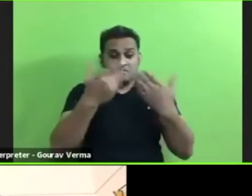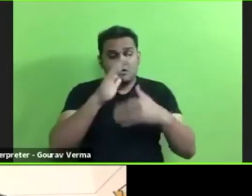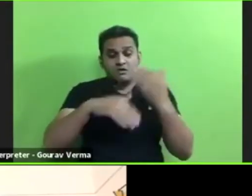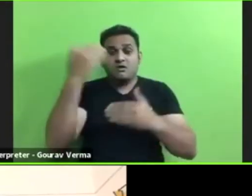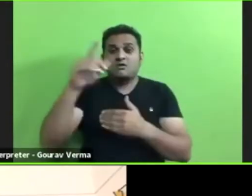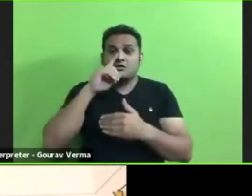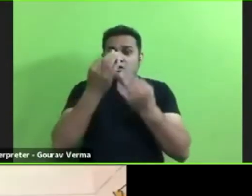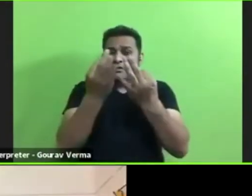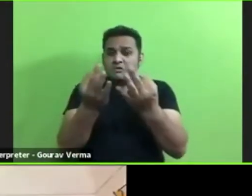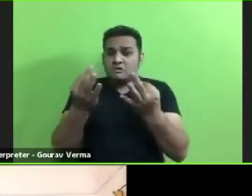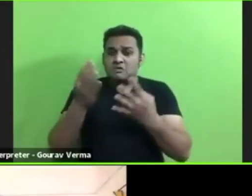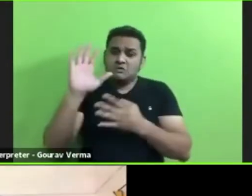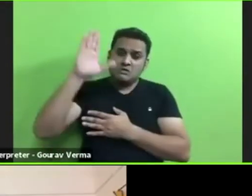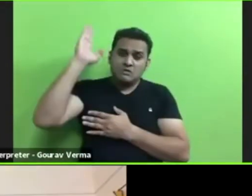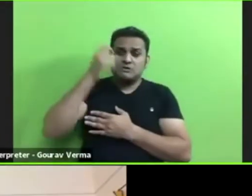So, yes. In fact,